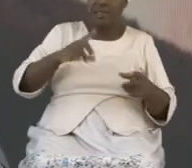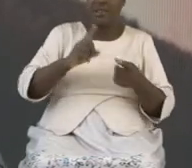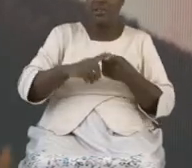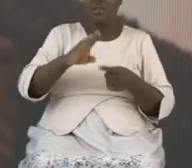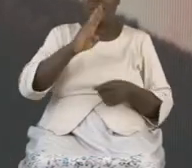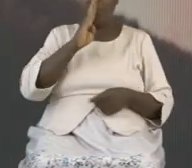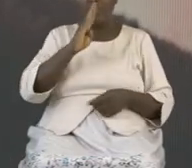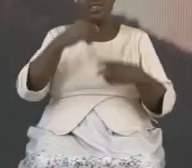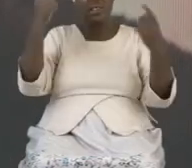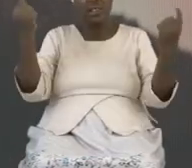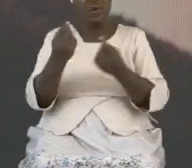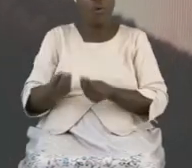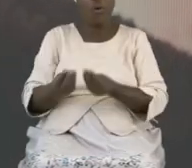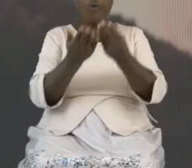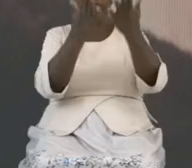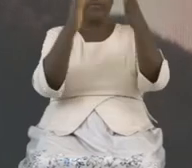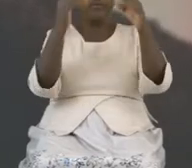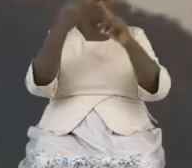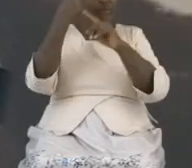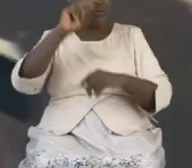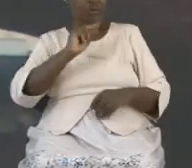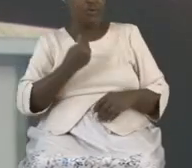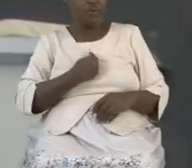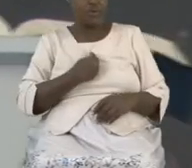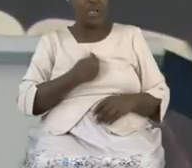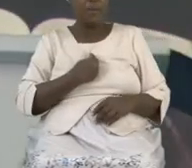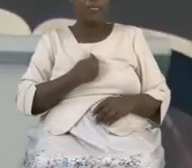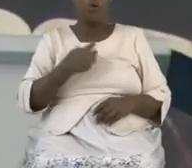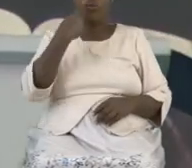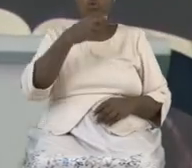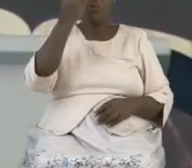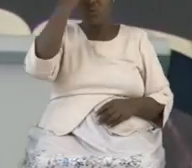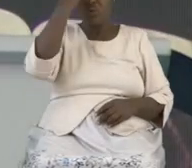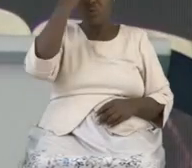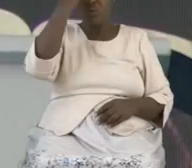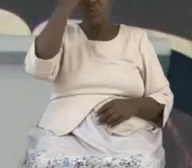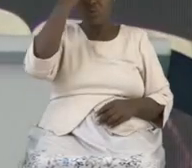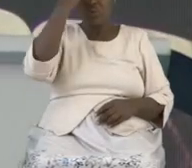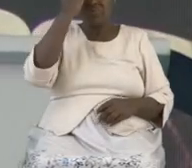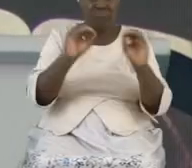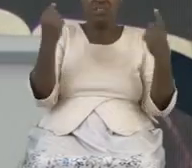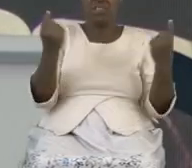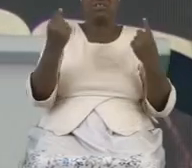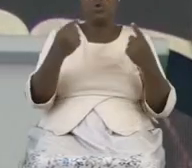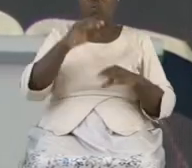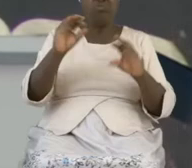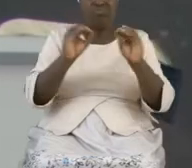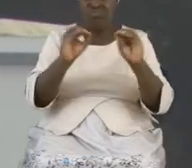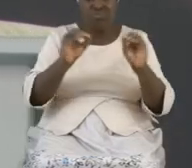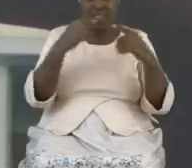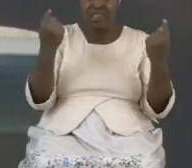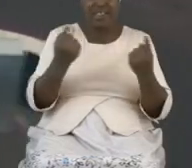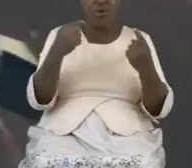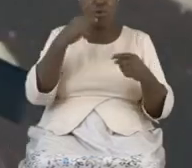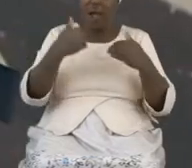for us who knew no sin." Who knew no sin? Who had no